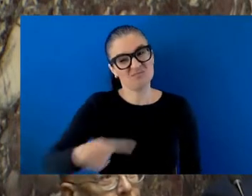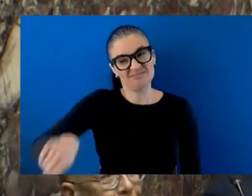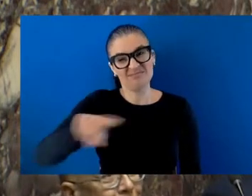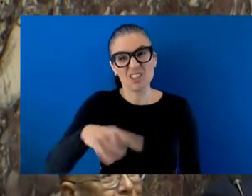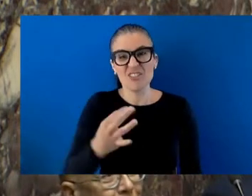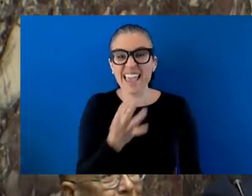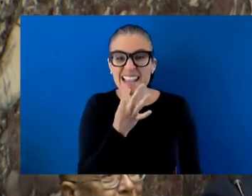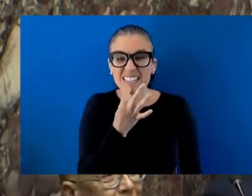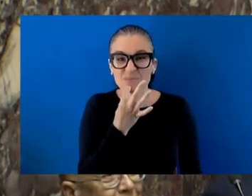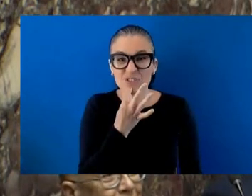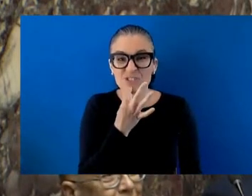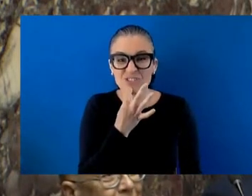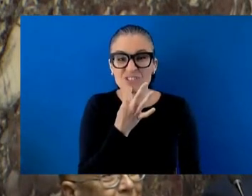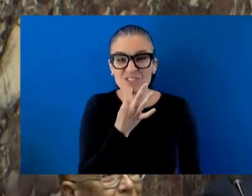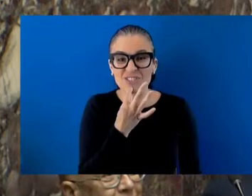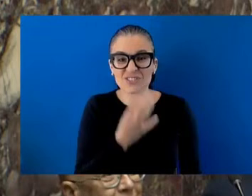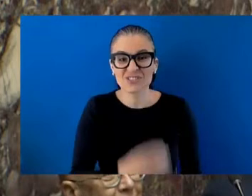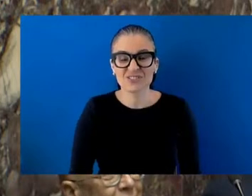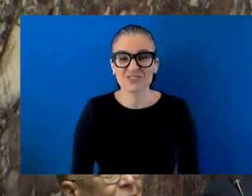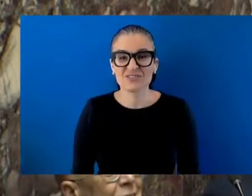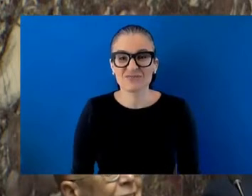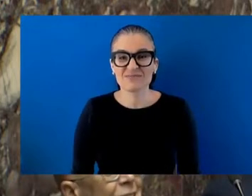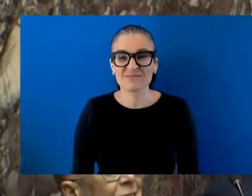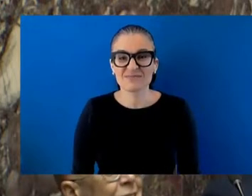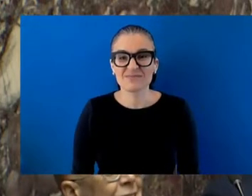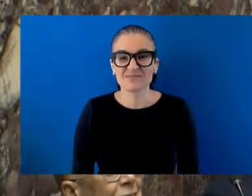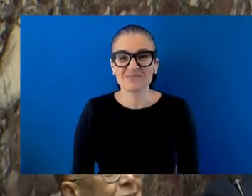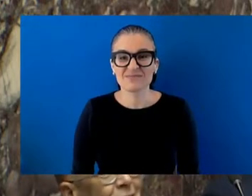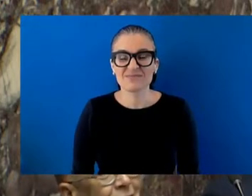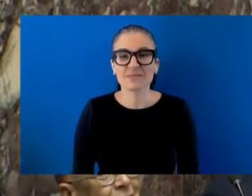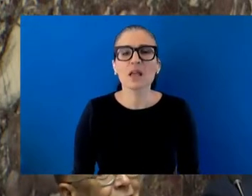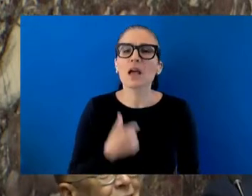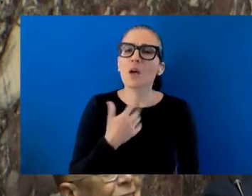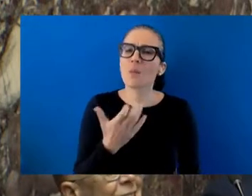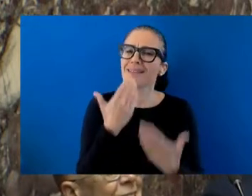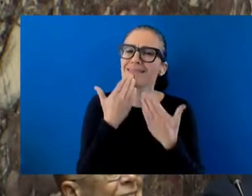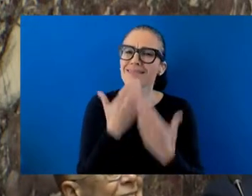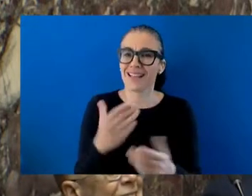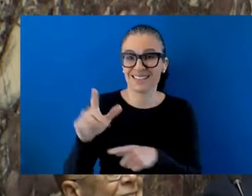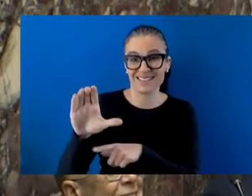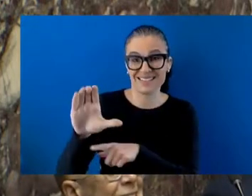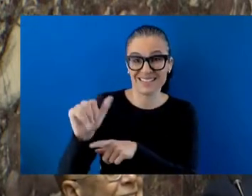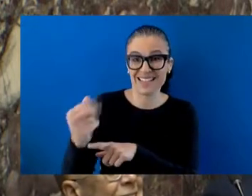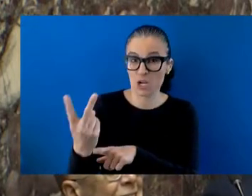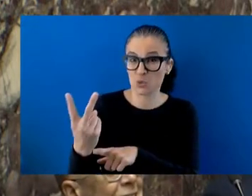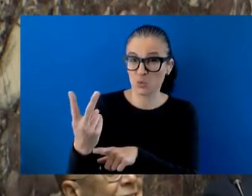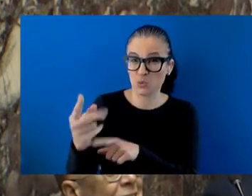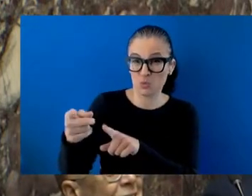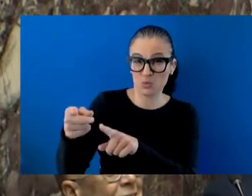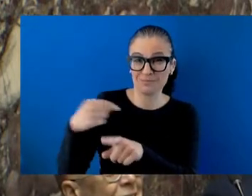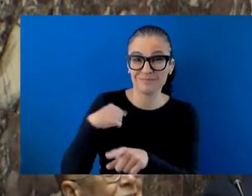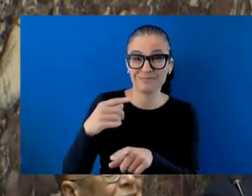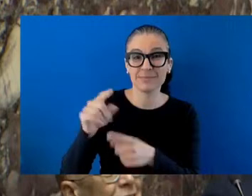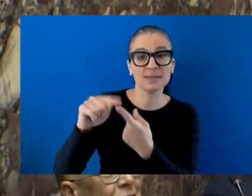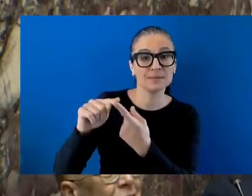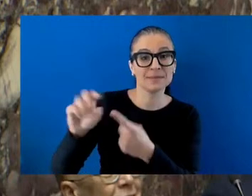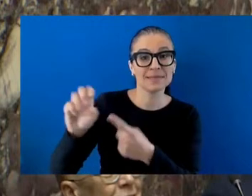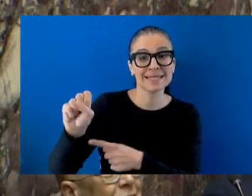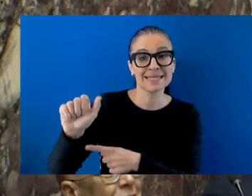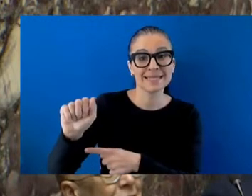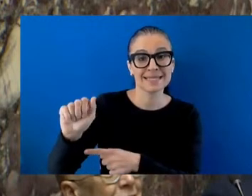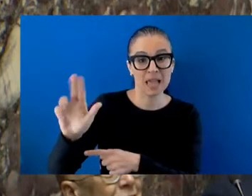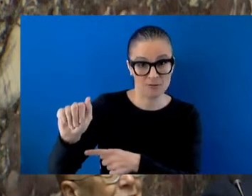my community, Sarah Miller and Pamela Gooling, in the House as my guests today.